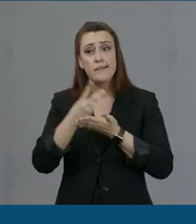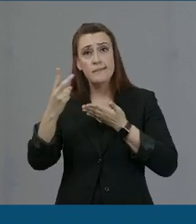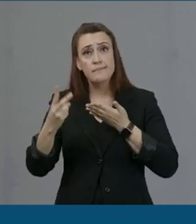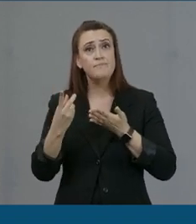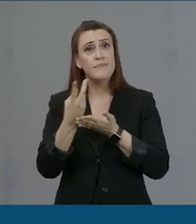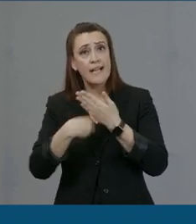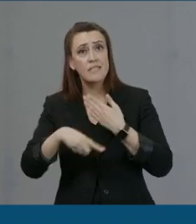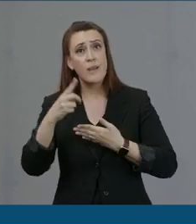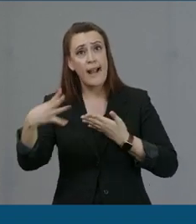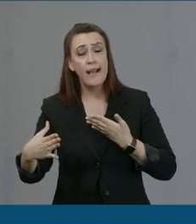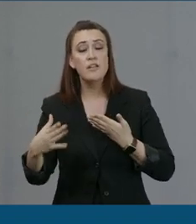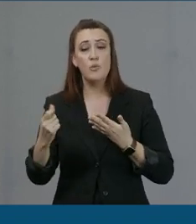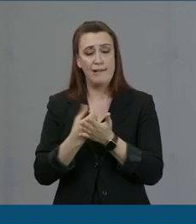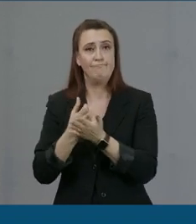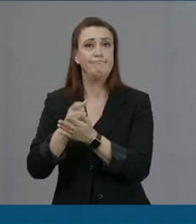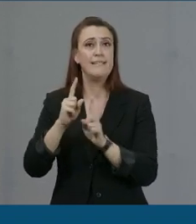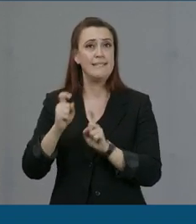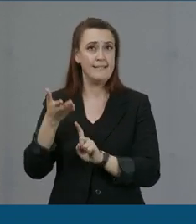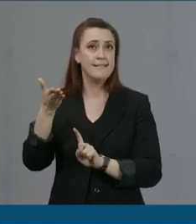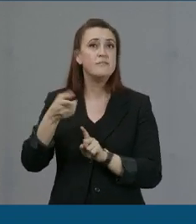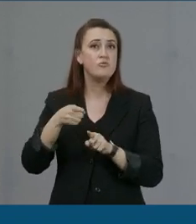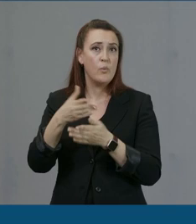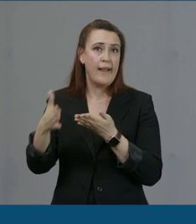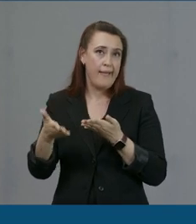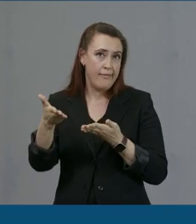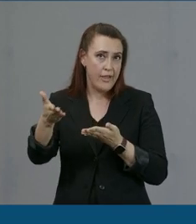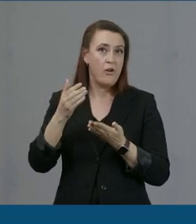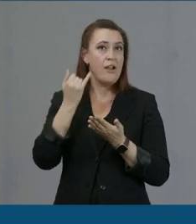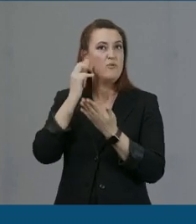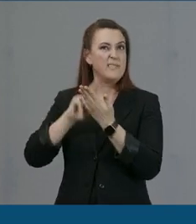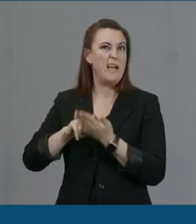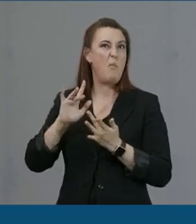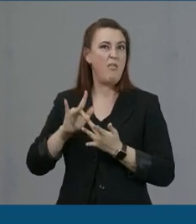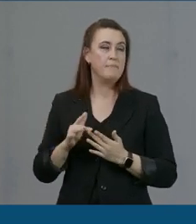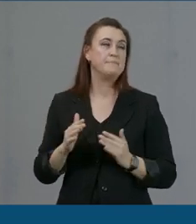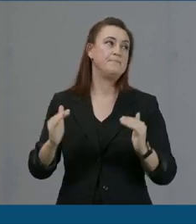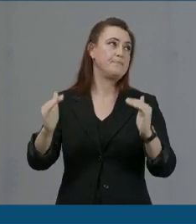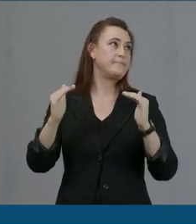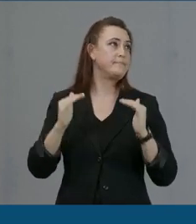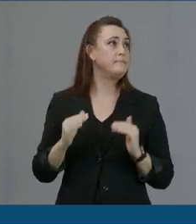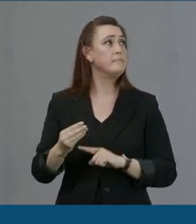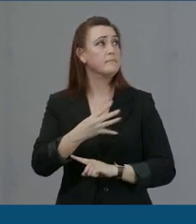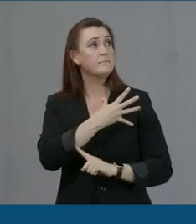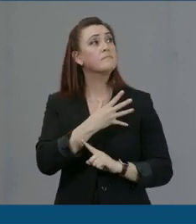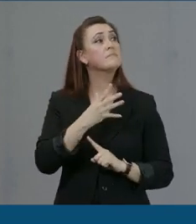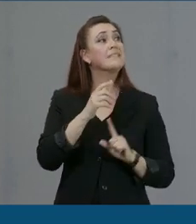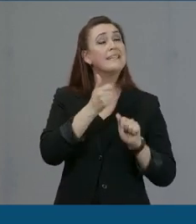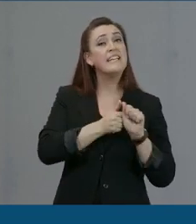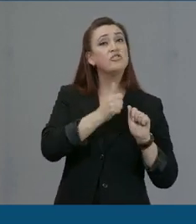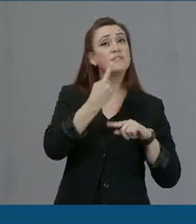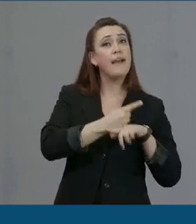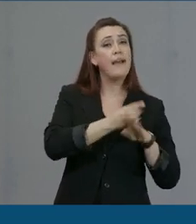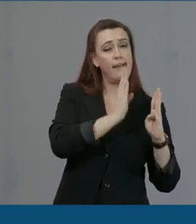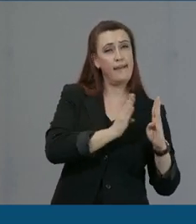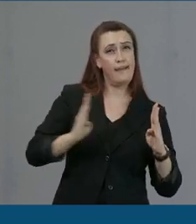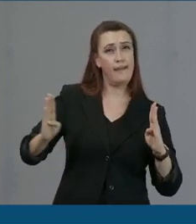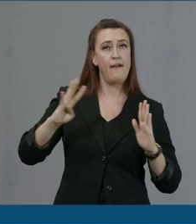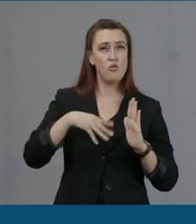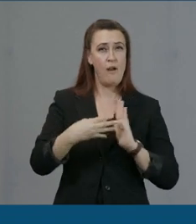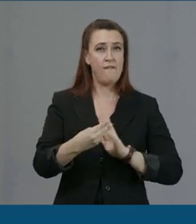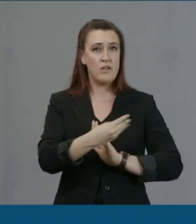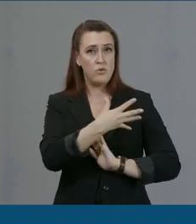testing blitz. So let's look at the testing by day over the last half of April